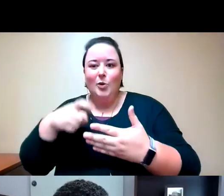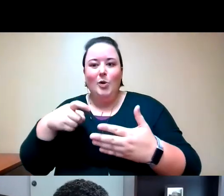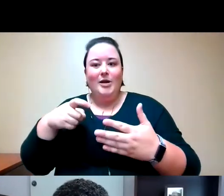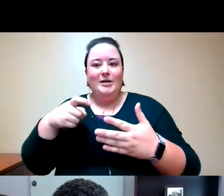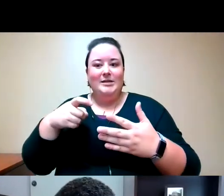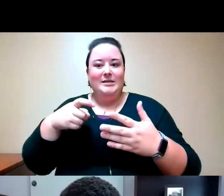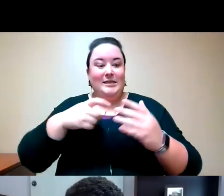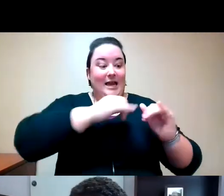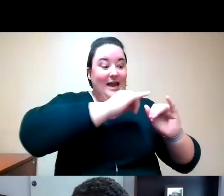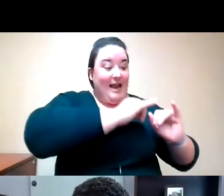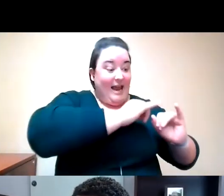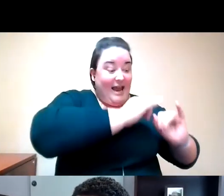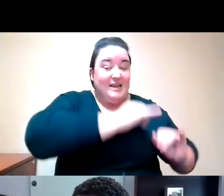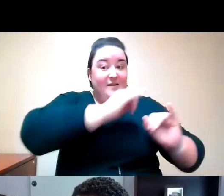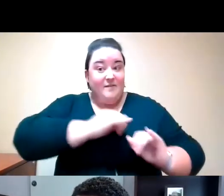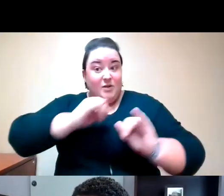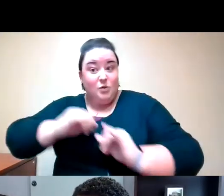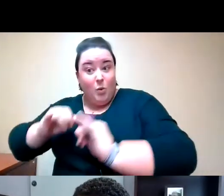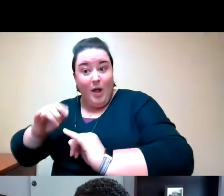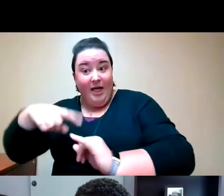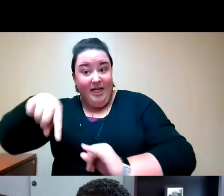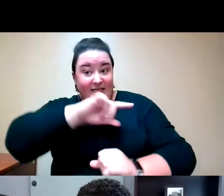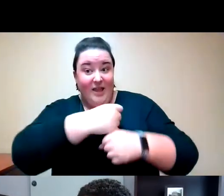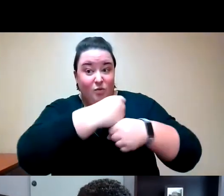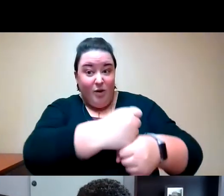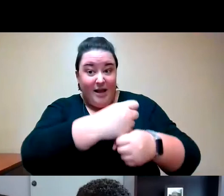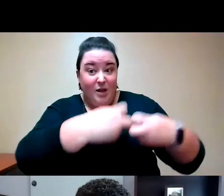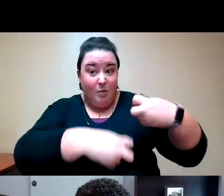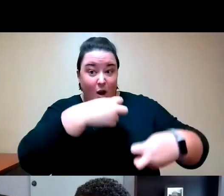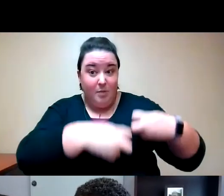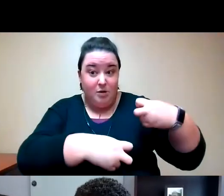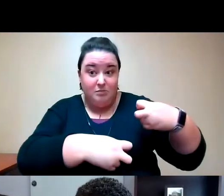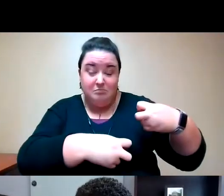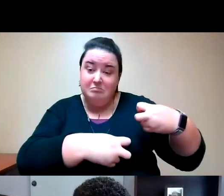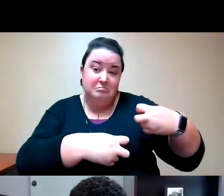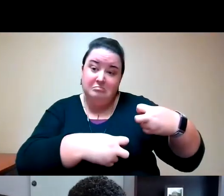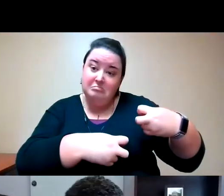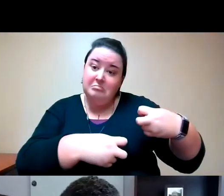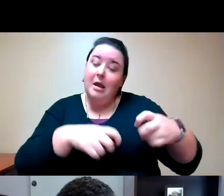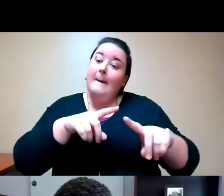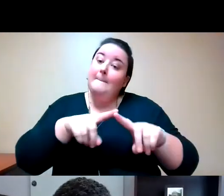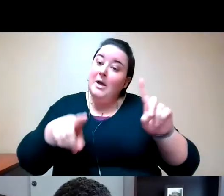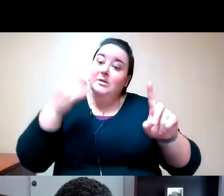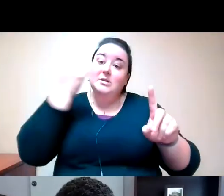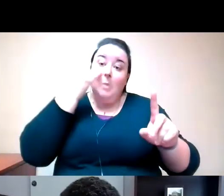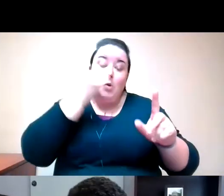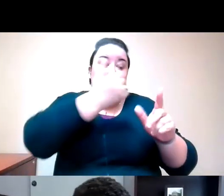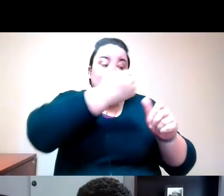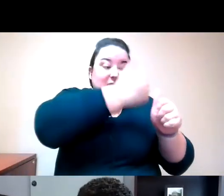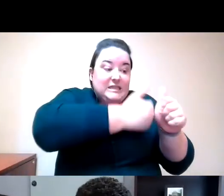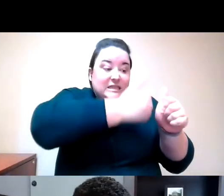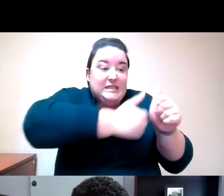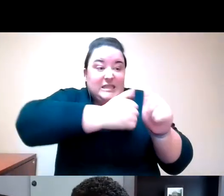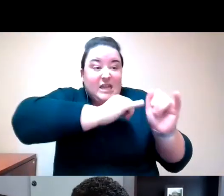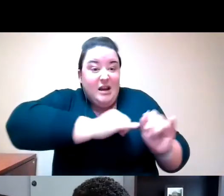that are the ones creating these problems, but that if the individuals will work together to recognize that we are all fighting for that same